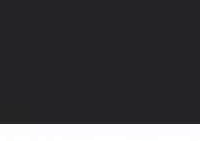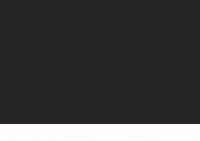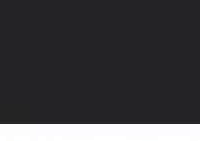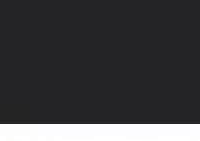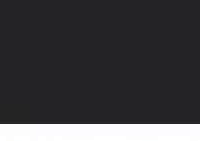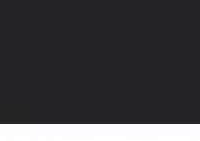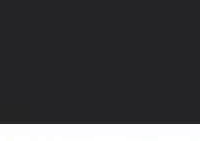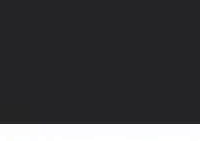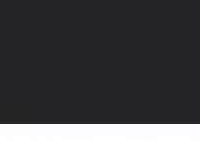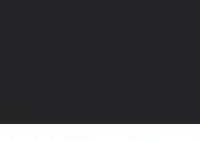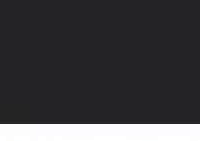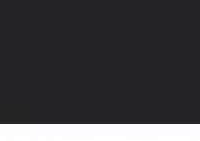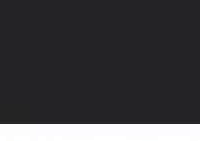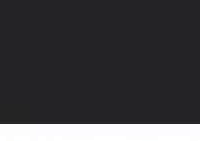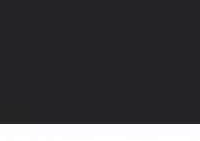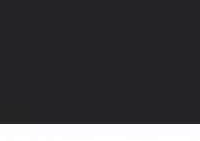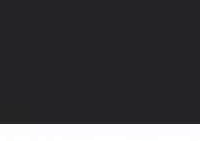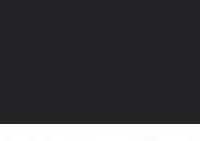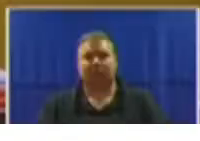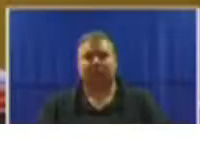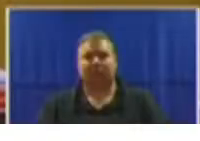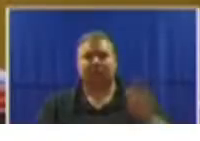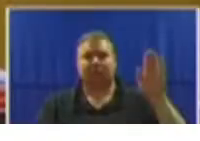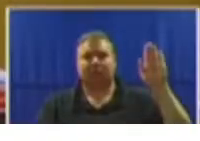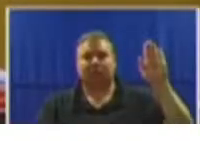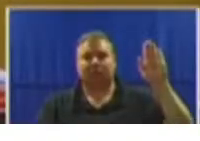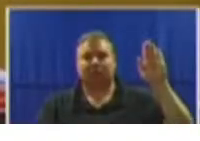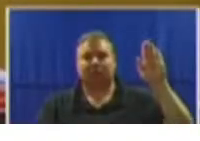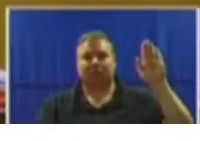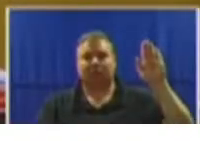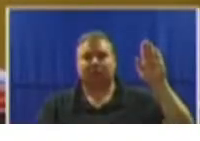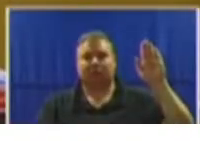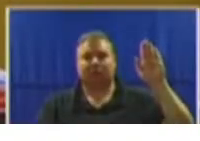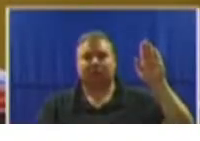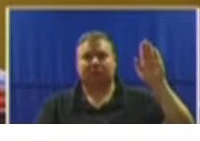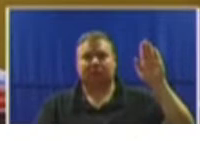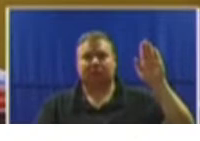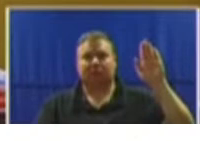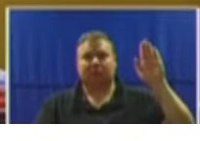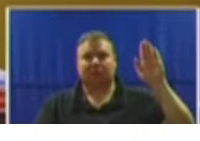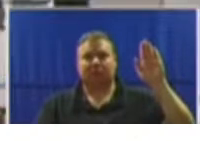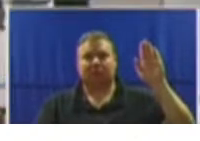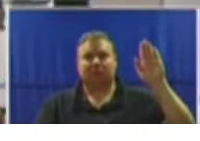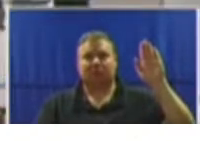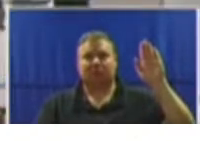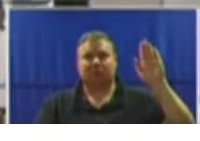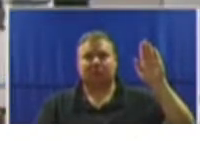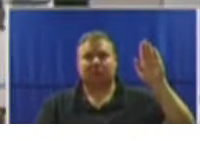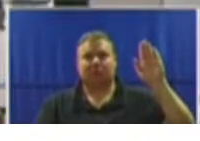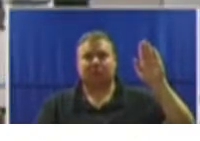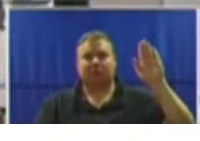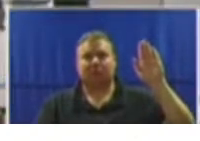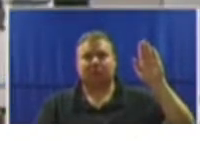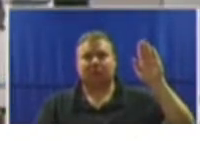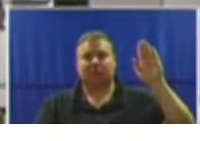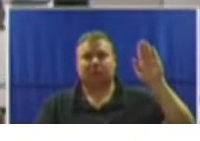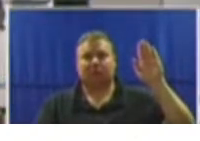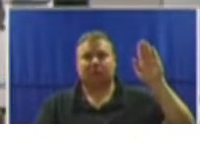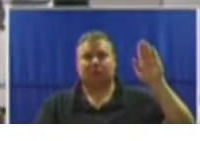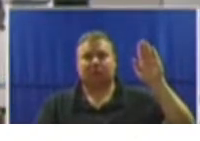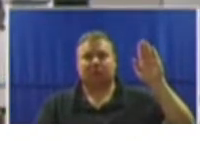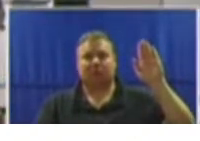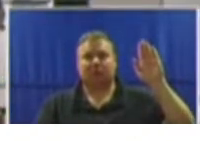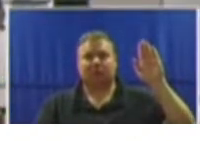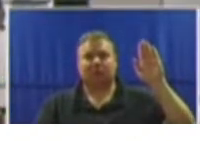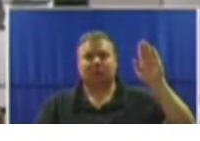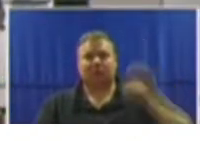order. Honorable member? On a point of order, Speaker. I can't see you. I had risen a point of order. Okay.